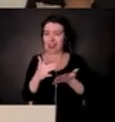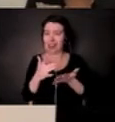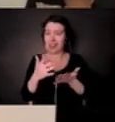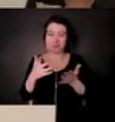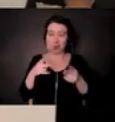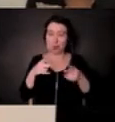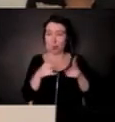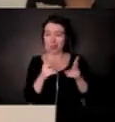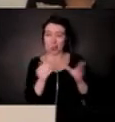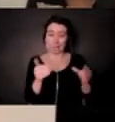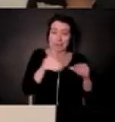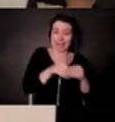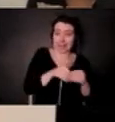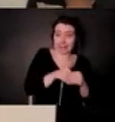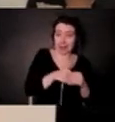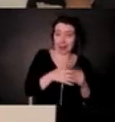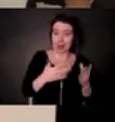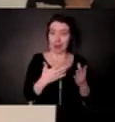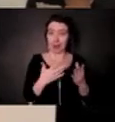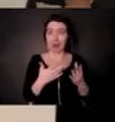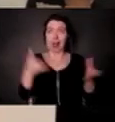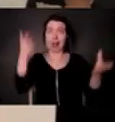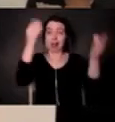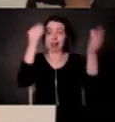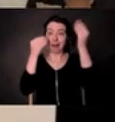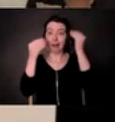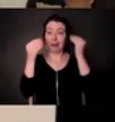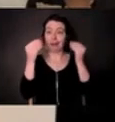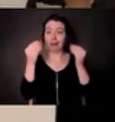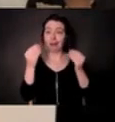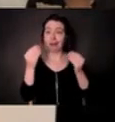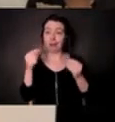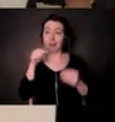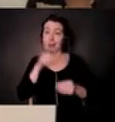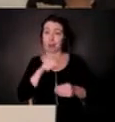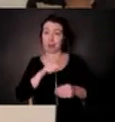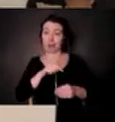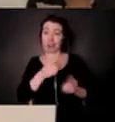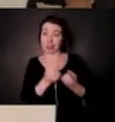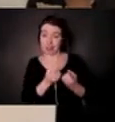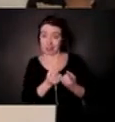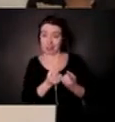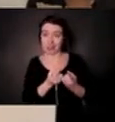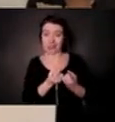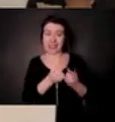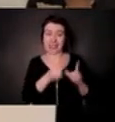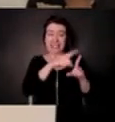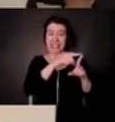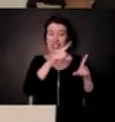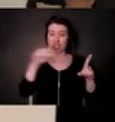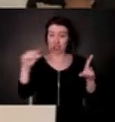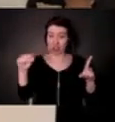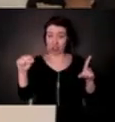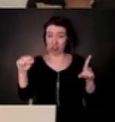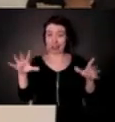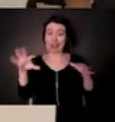also learn about all of those things as well, and not to think that the digital is so far from all of